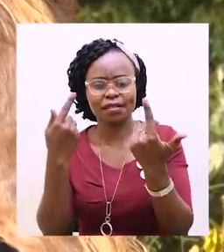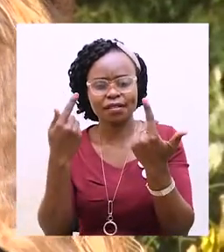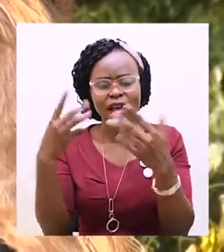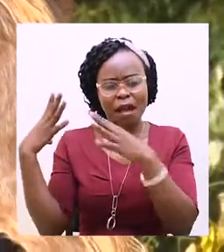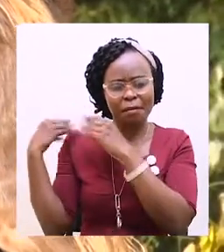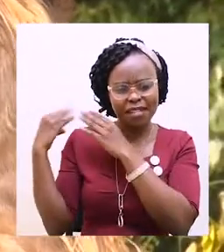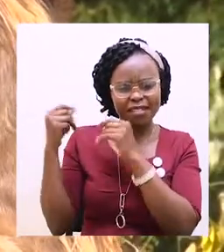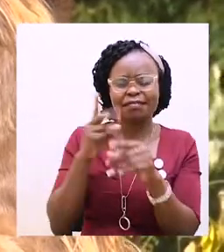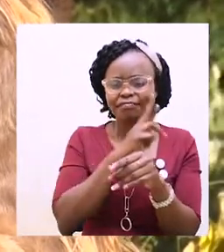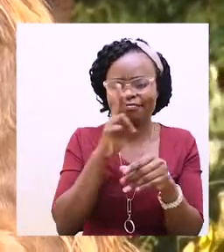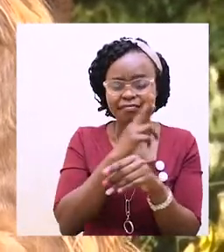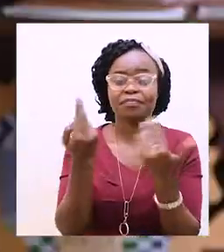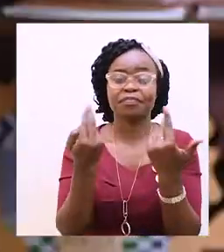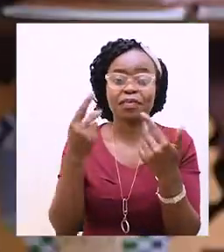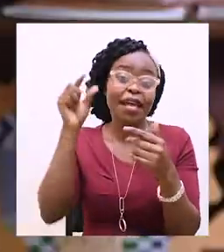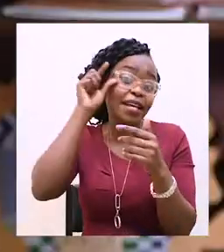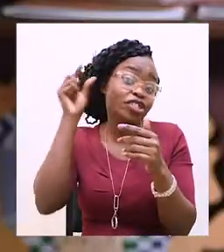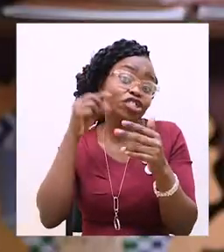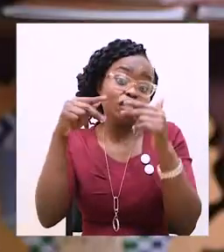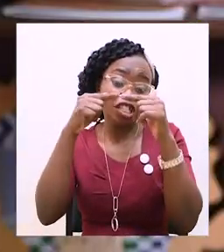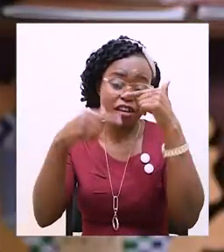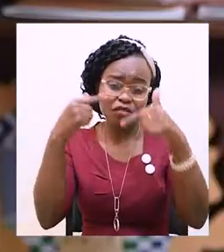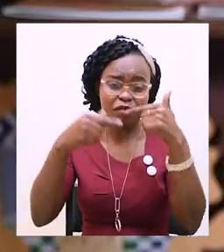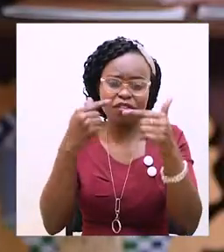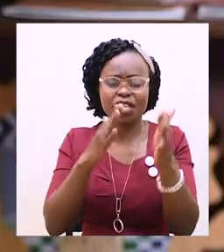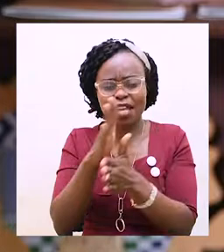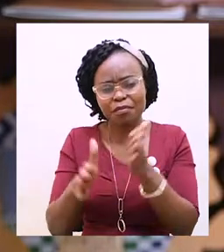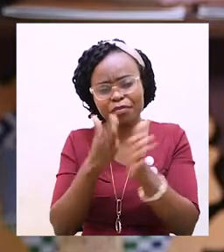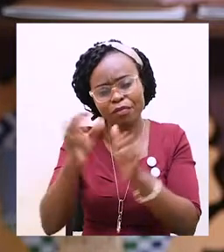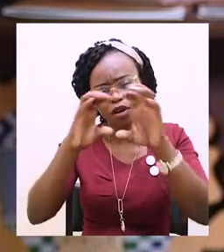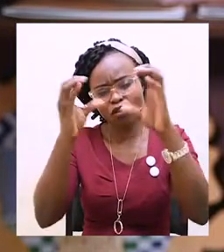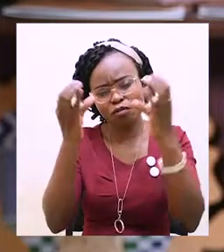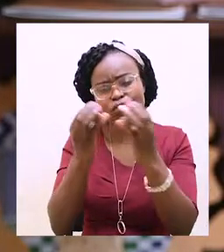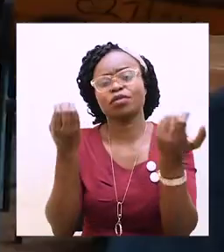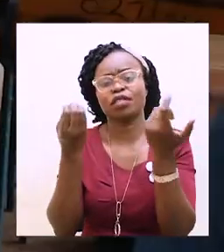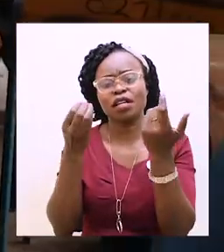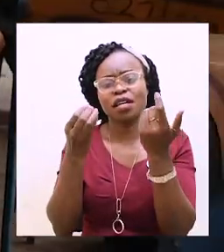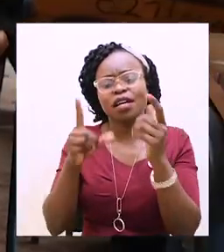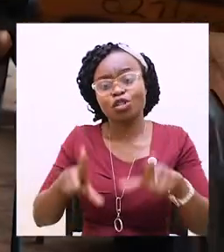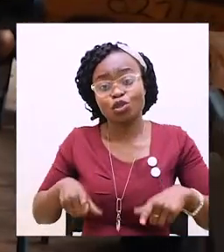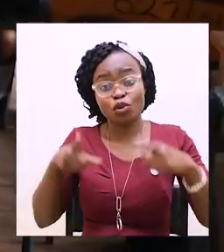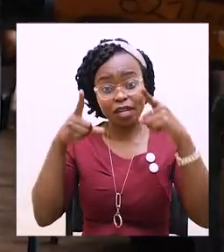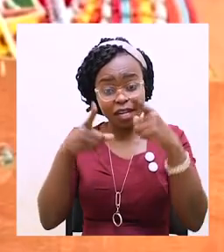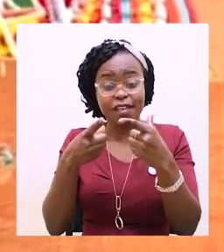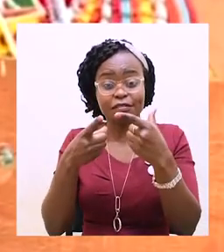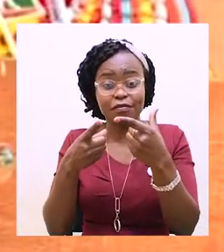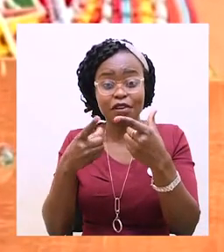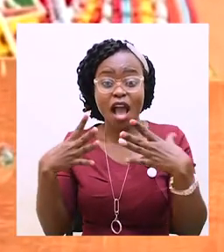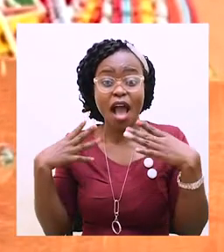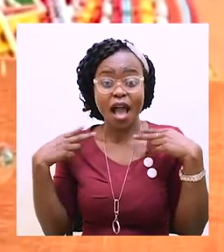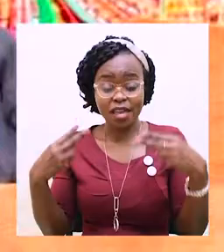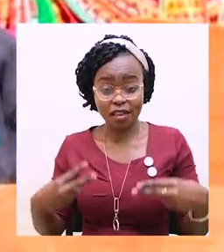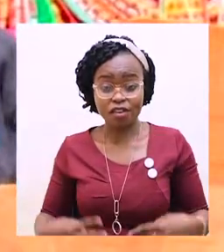ending gender-based violence, and preparing the community to lead the life of a human rights environment.